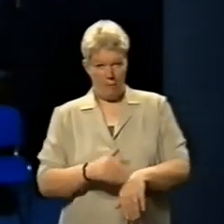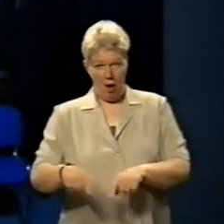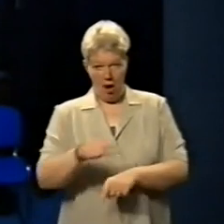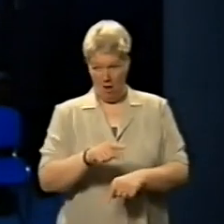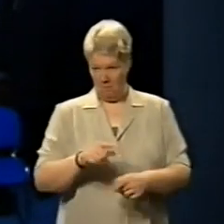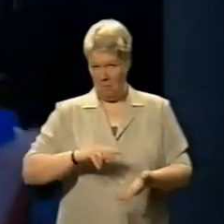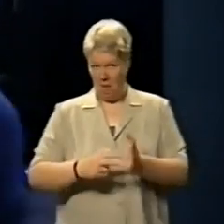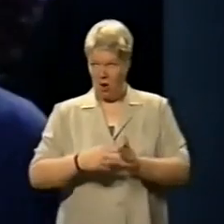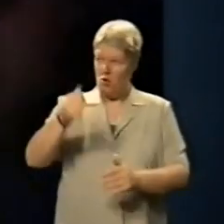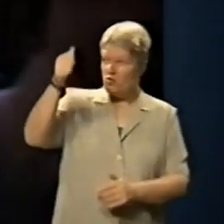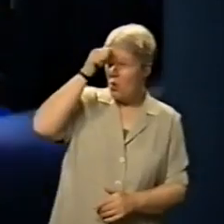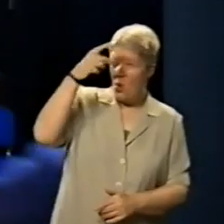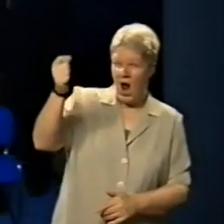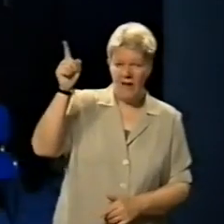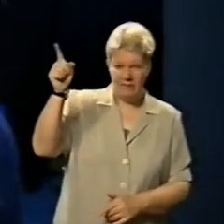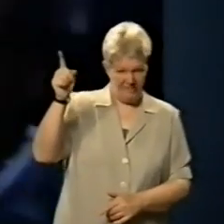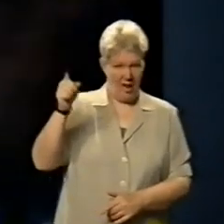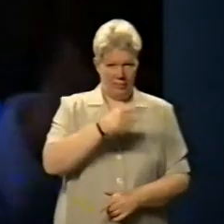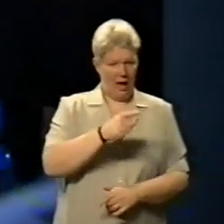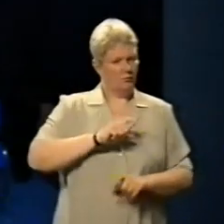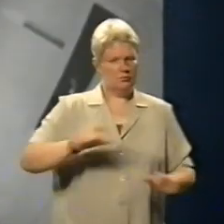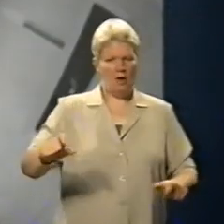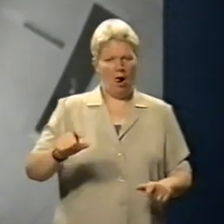trick, they still can't help but react.